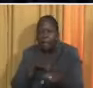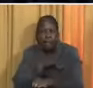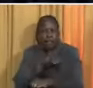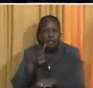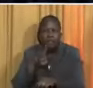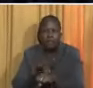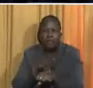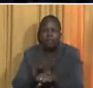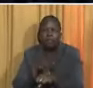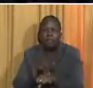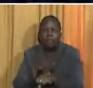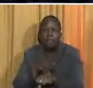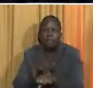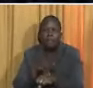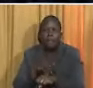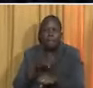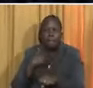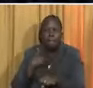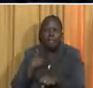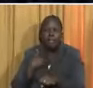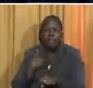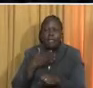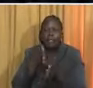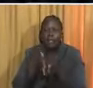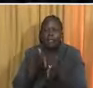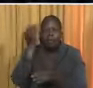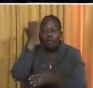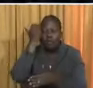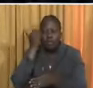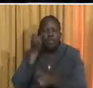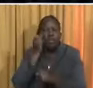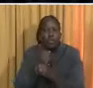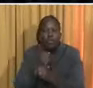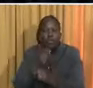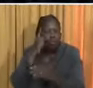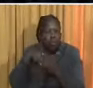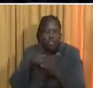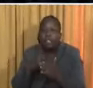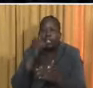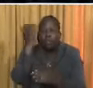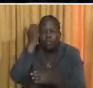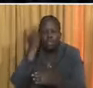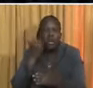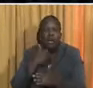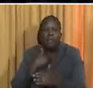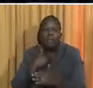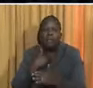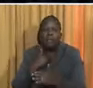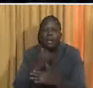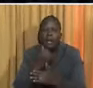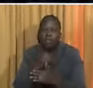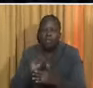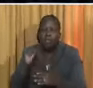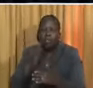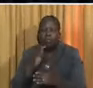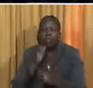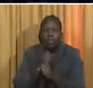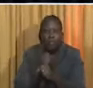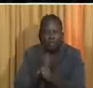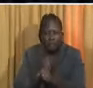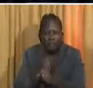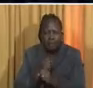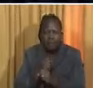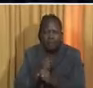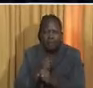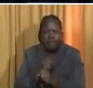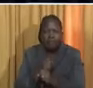this country permits the courts to do what the courts have accused previous parliaments of perpetuating,